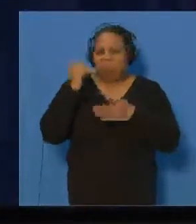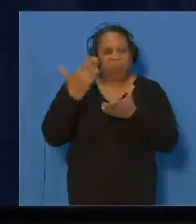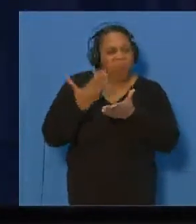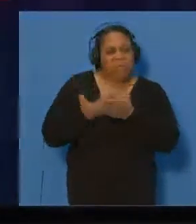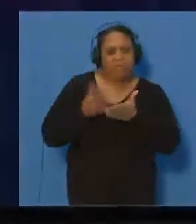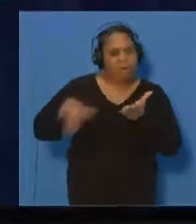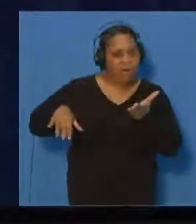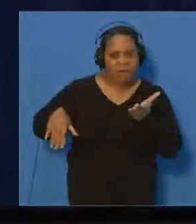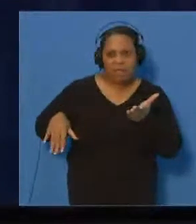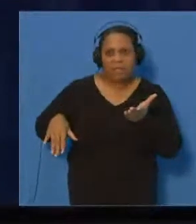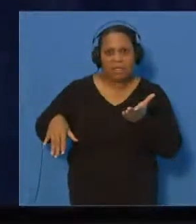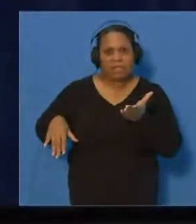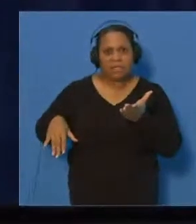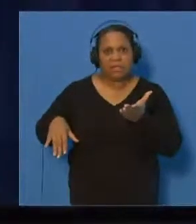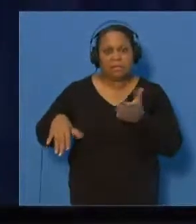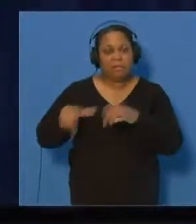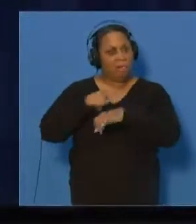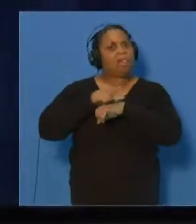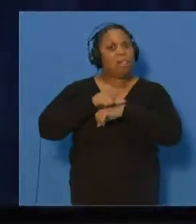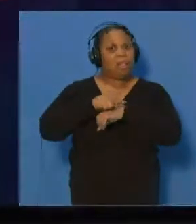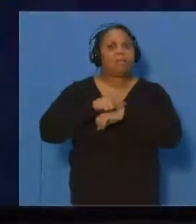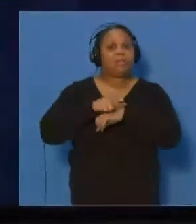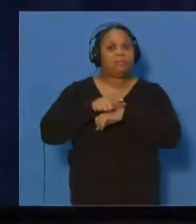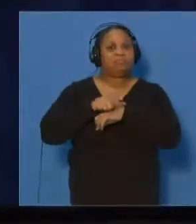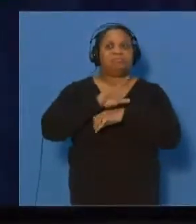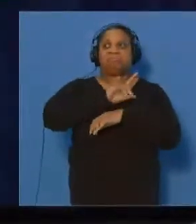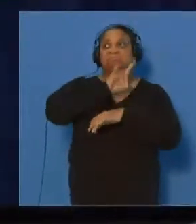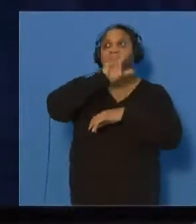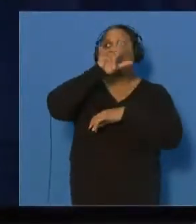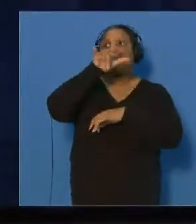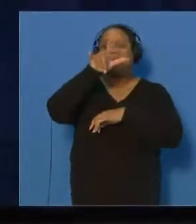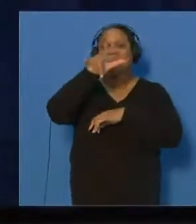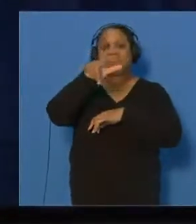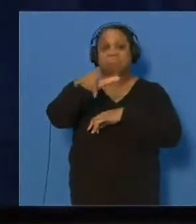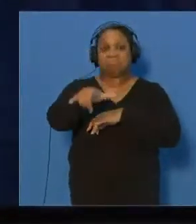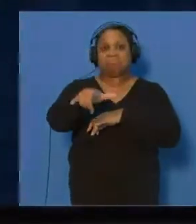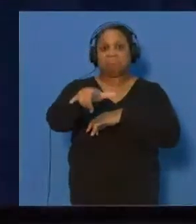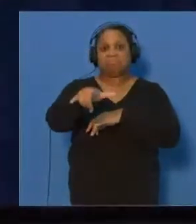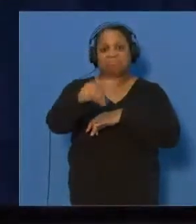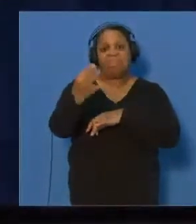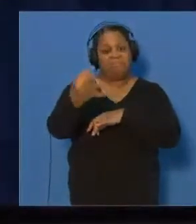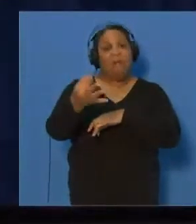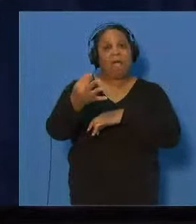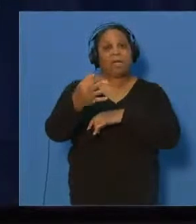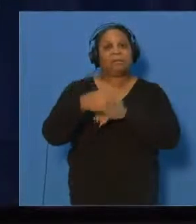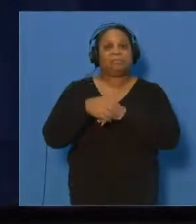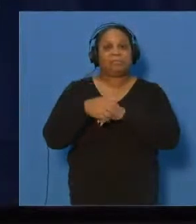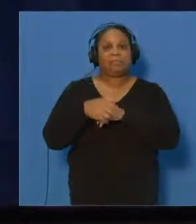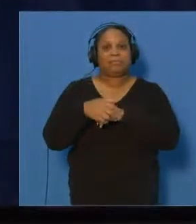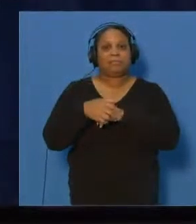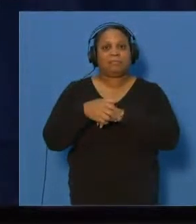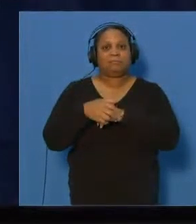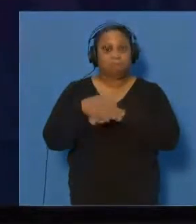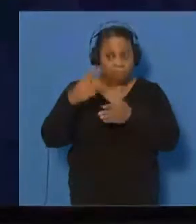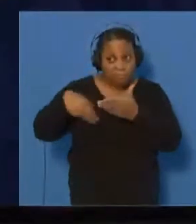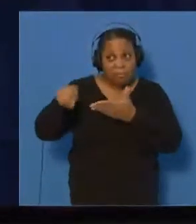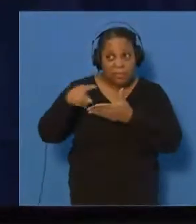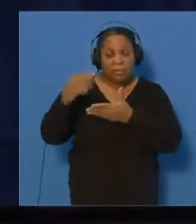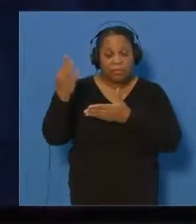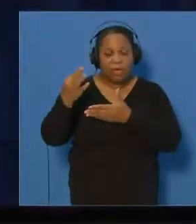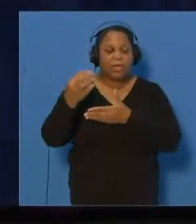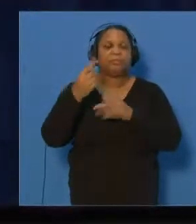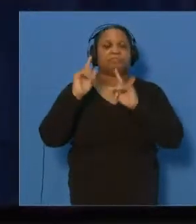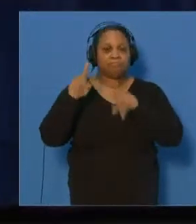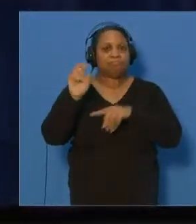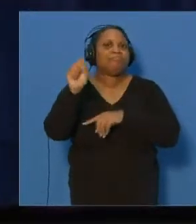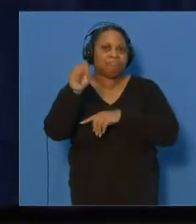they are in London and they'll be on the flight that's coming in on Friday. Next Friday. Yes.